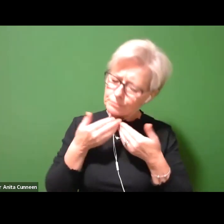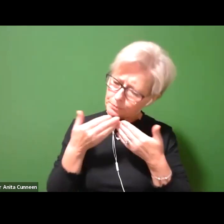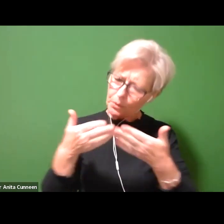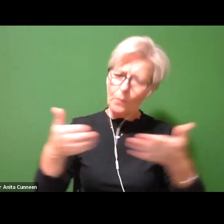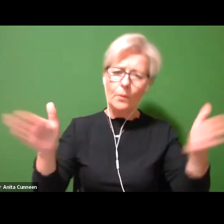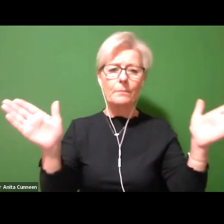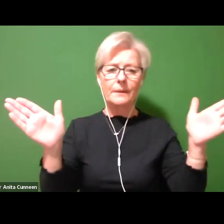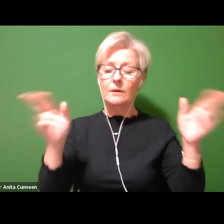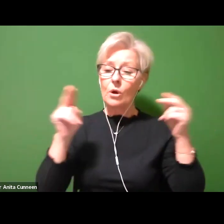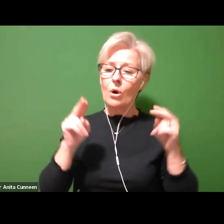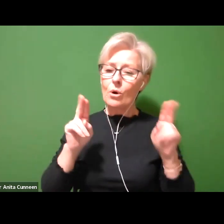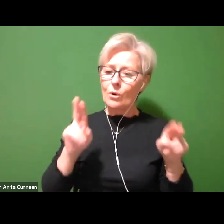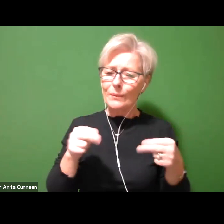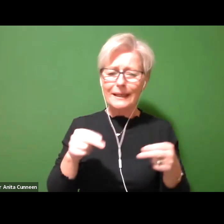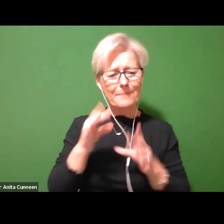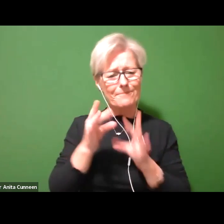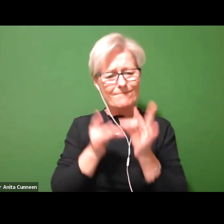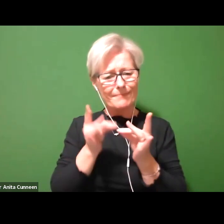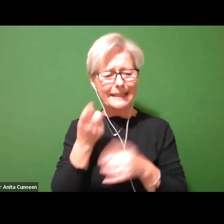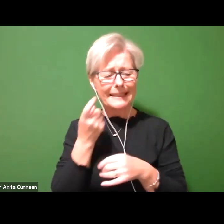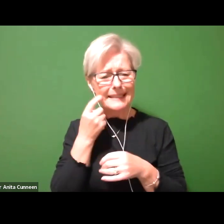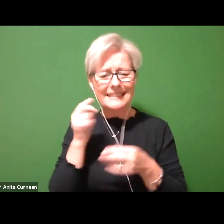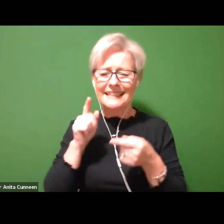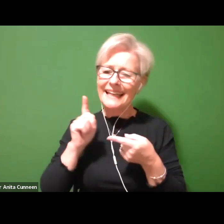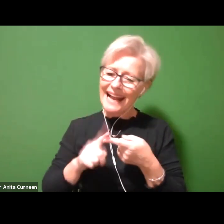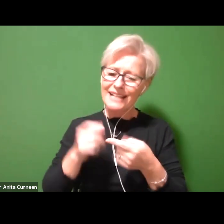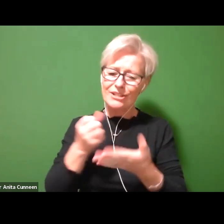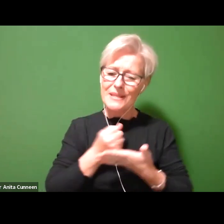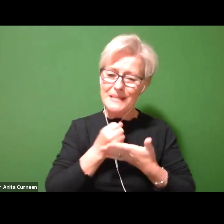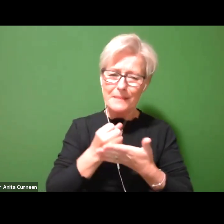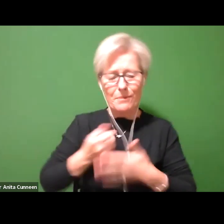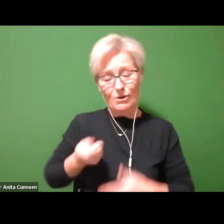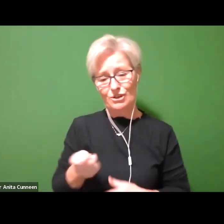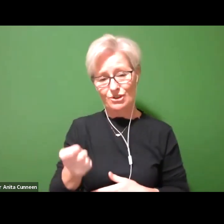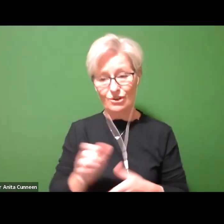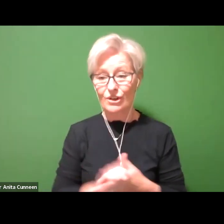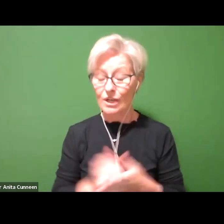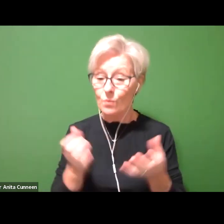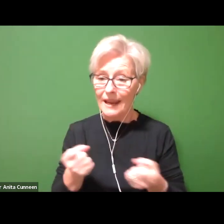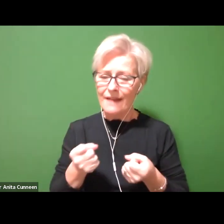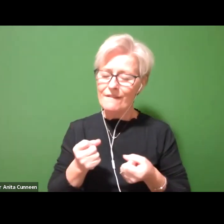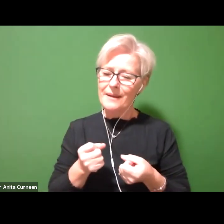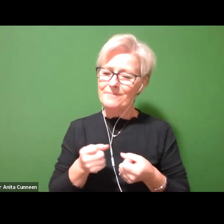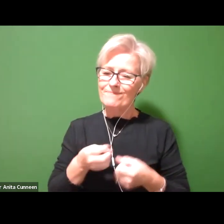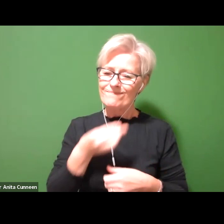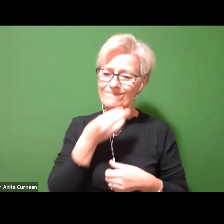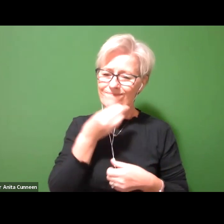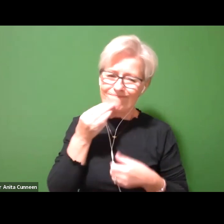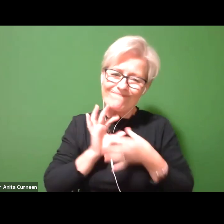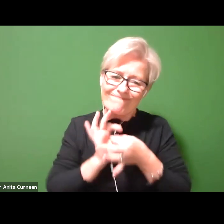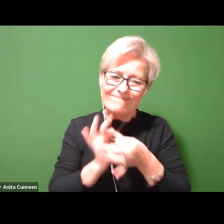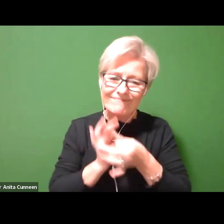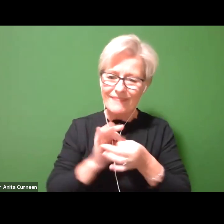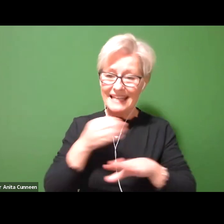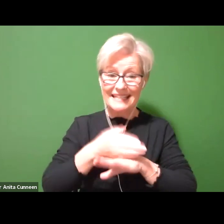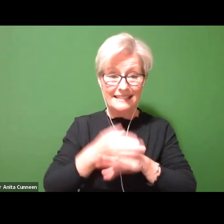more supported journey. We have a commitment to staff and the wider Midwest community to ensure that menopause